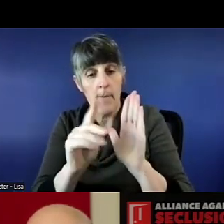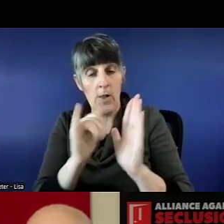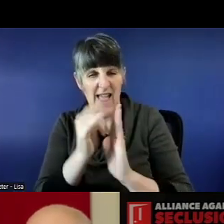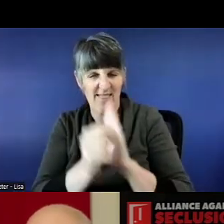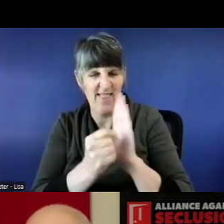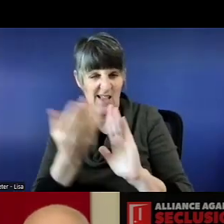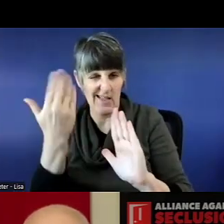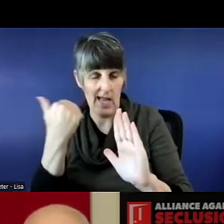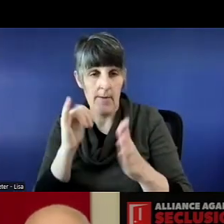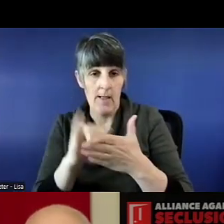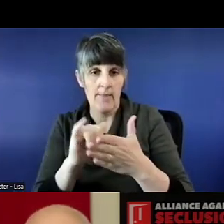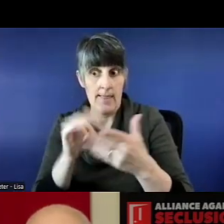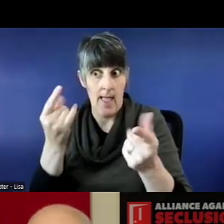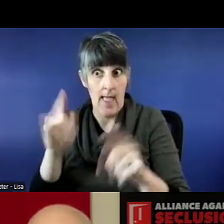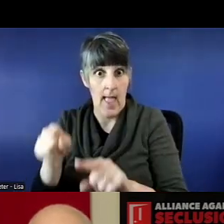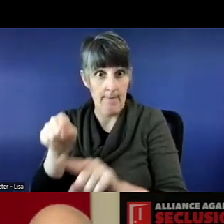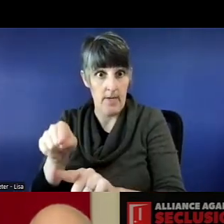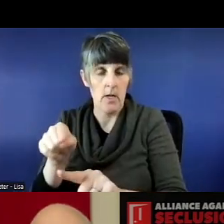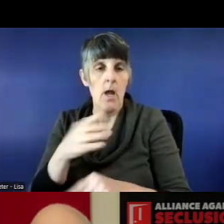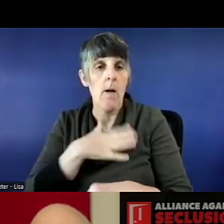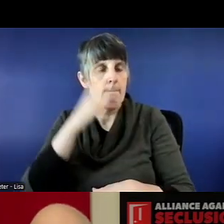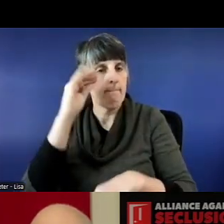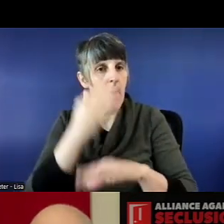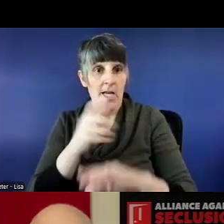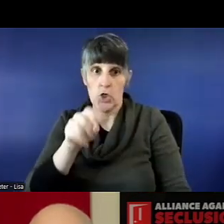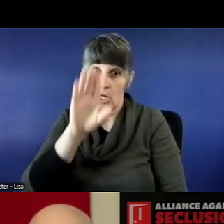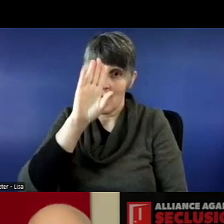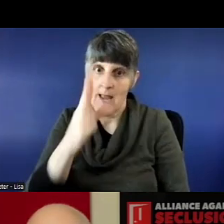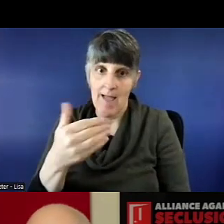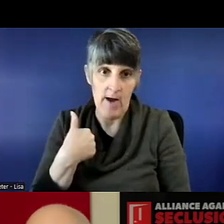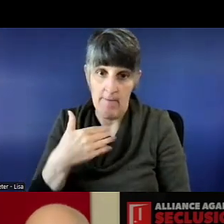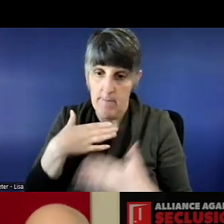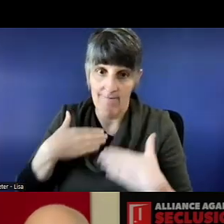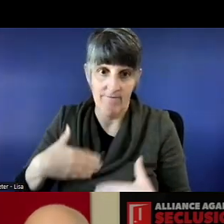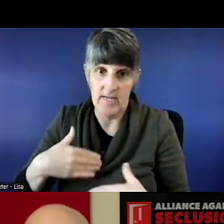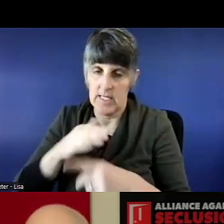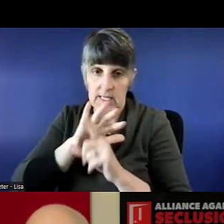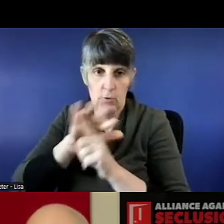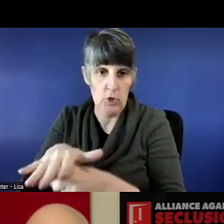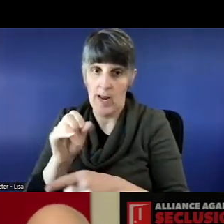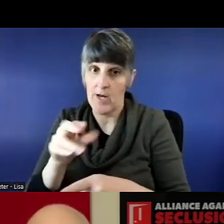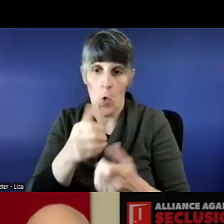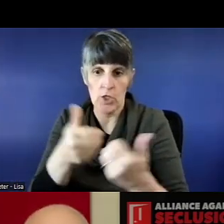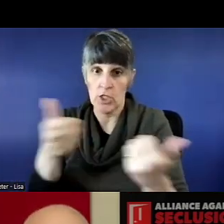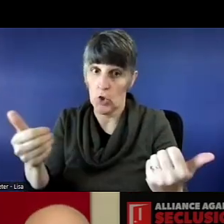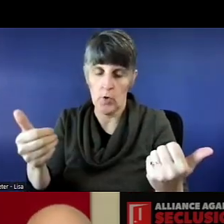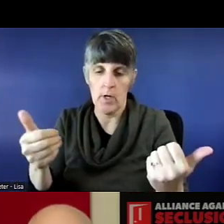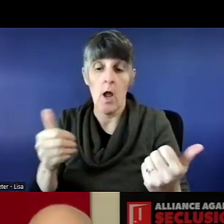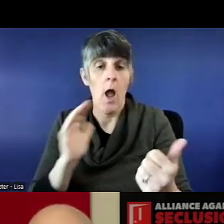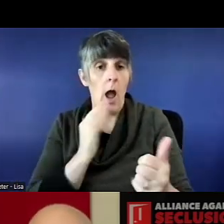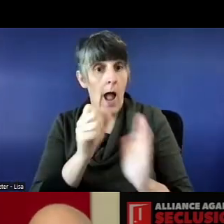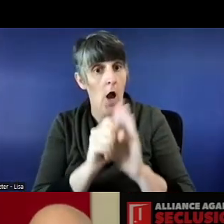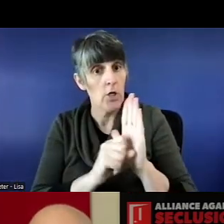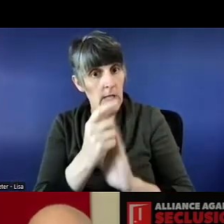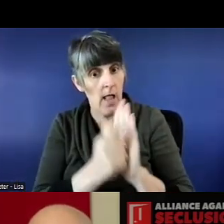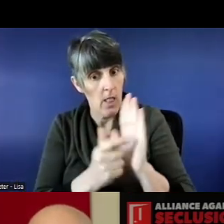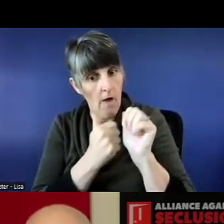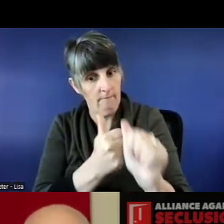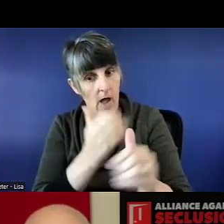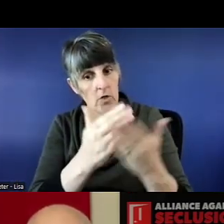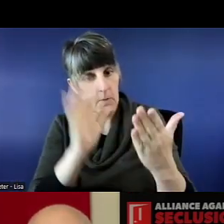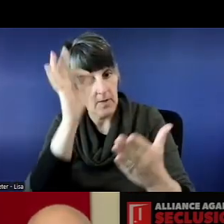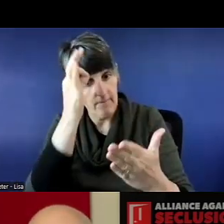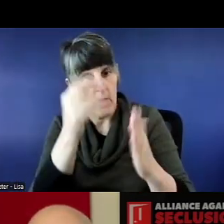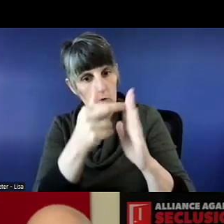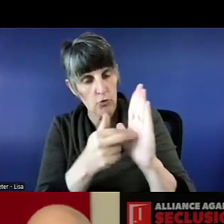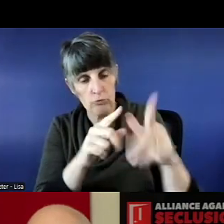that this was done to my son should never have been physically restrained or secluded. Our state law followed some of the federal guidance that had